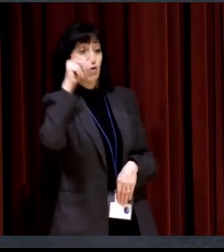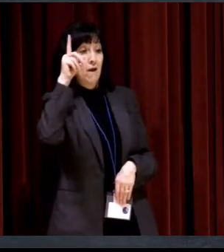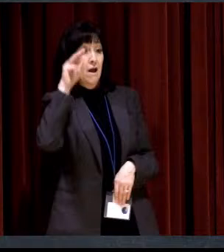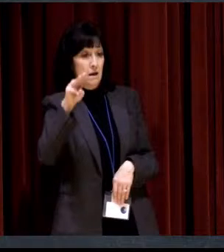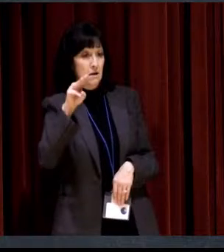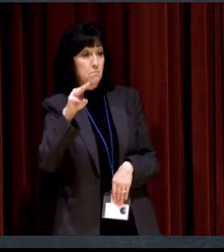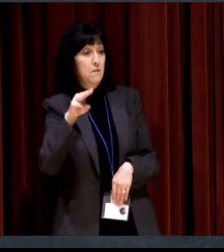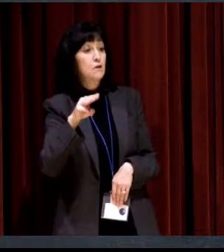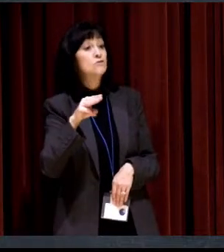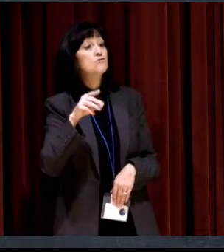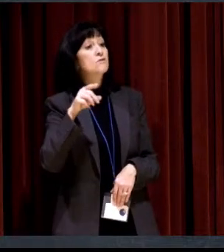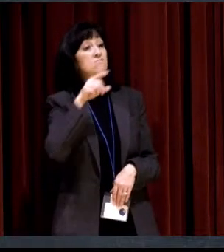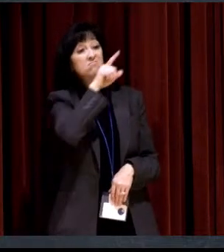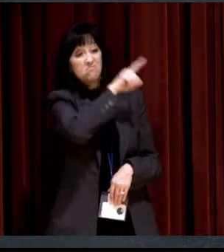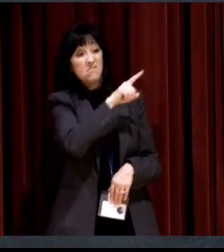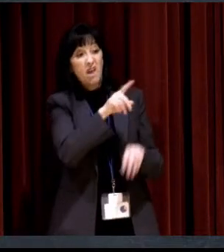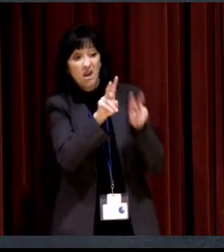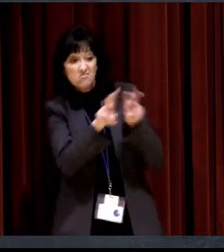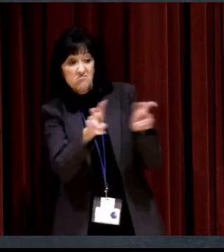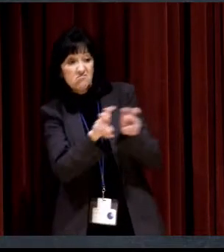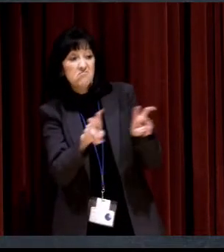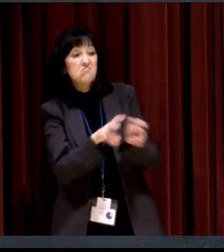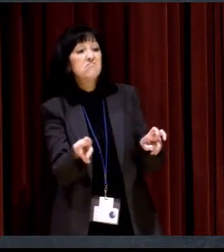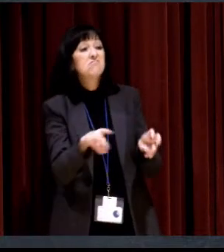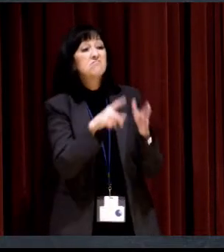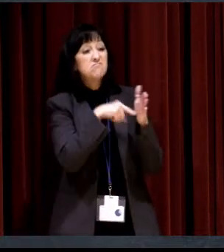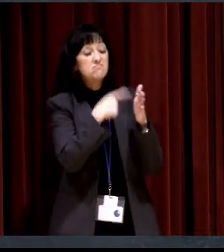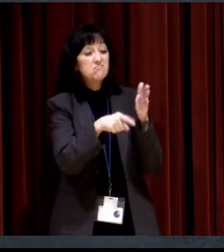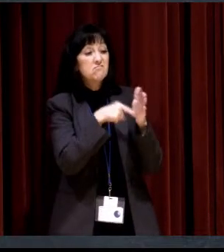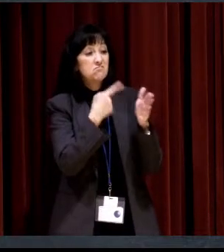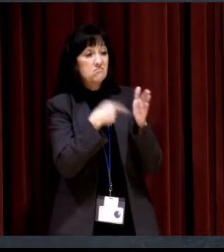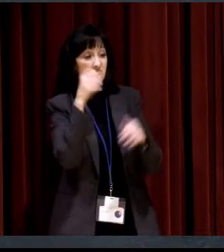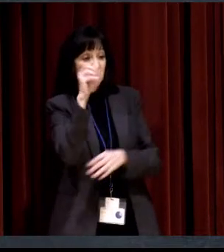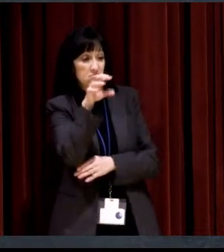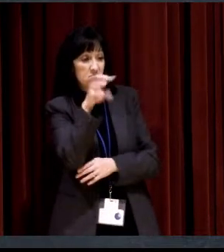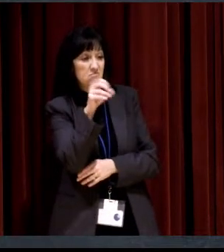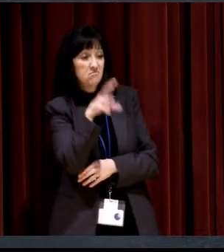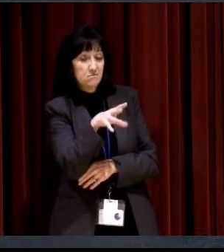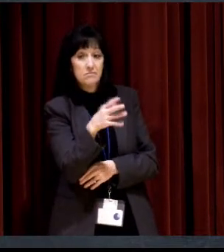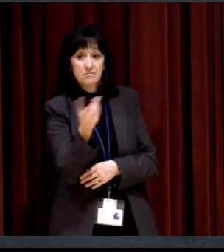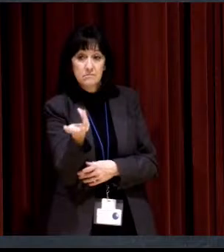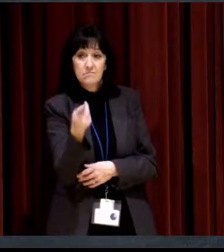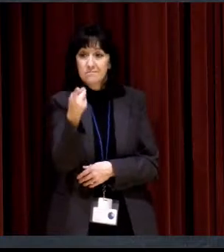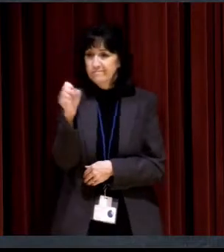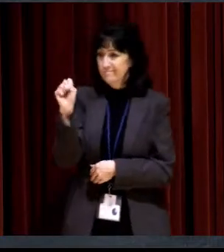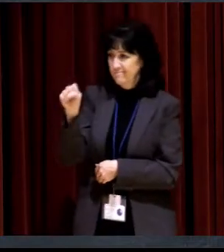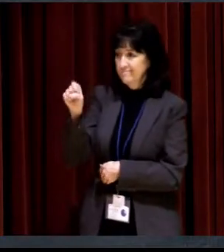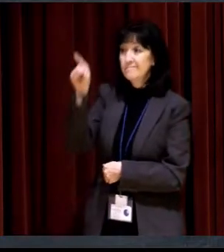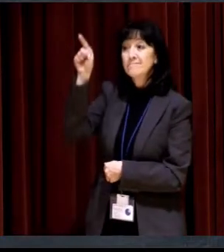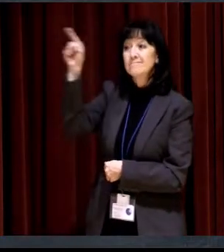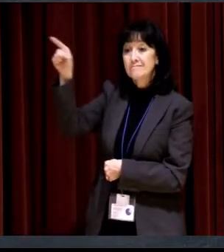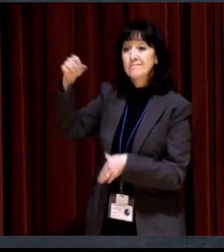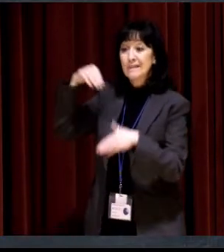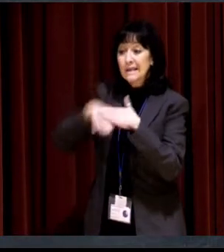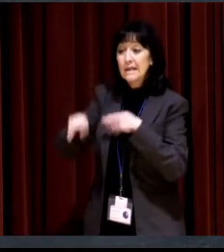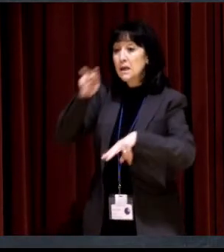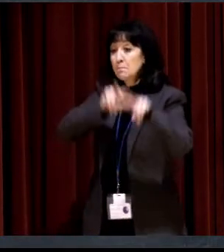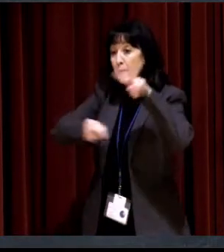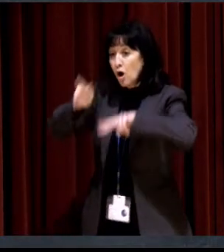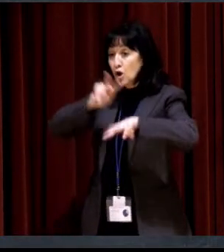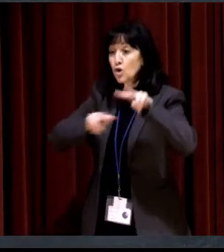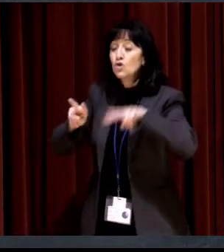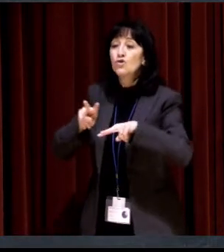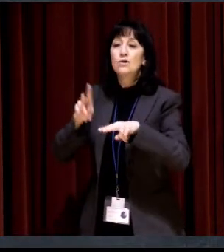that doesn't suffice. What I'm saying is, Monitoring, they also do walkthroughs, that's monitoring, right? yes, And then you it get is. evaluation, and